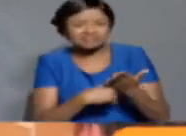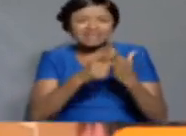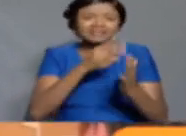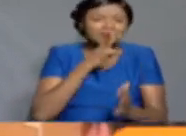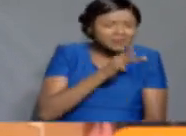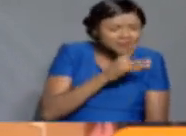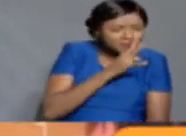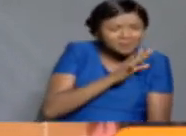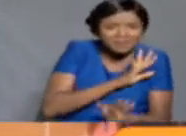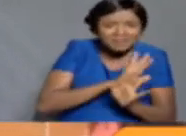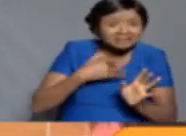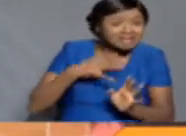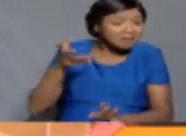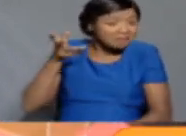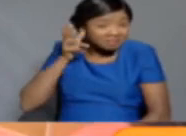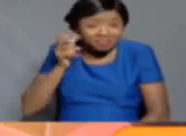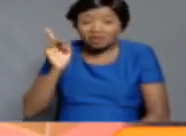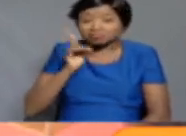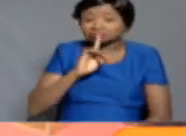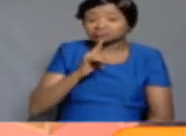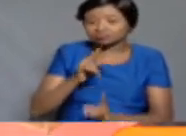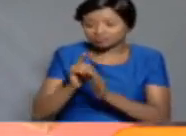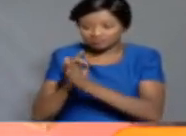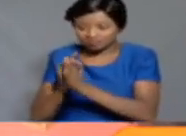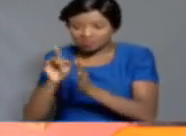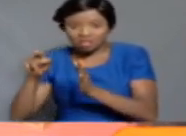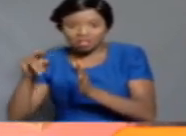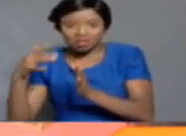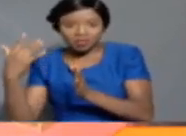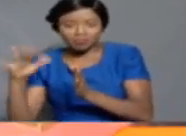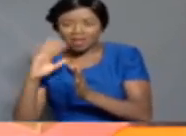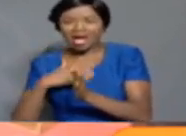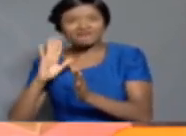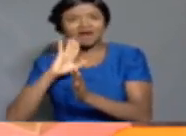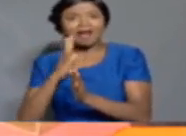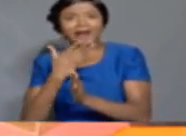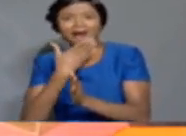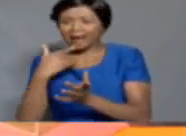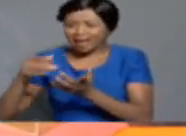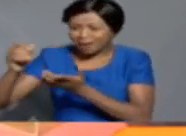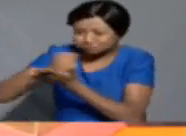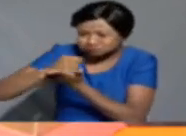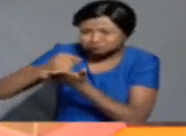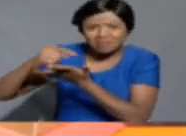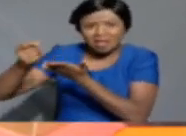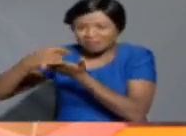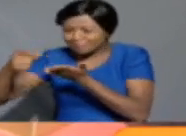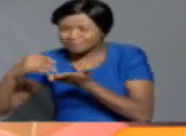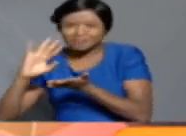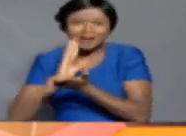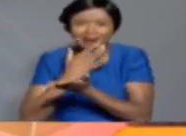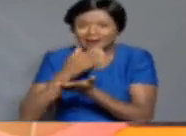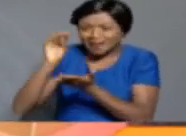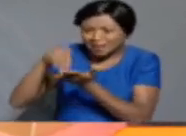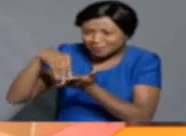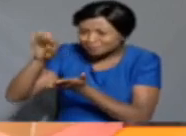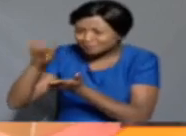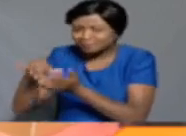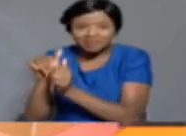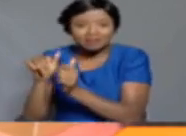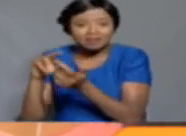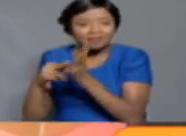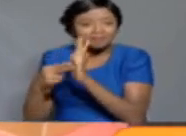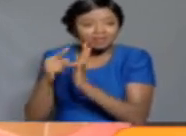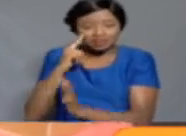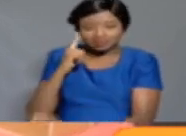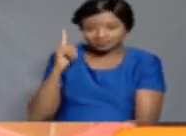hivi. So hawasikii inaendelea. And on the other side, these kids actually had the colors. Walikuwa wanachanganya kabisa kabisa. So that practical we are talking about, ndo hiyo